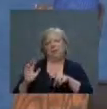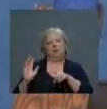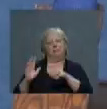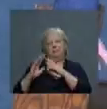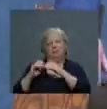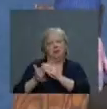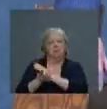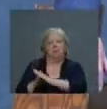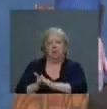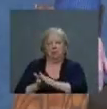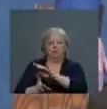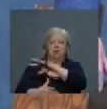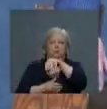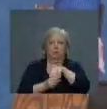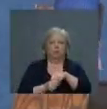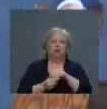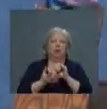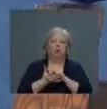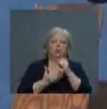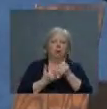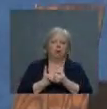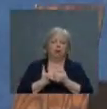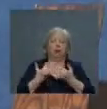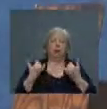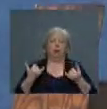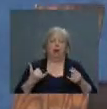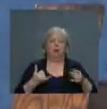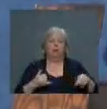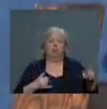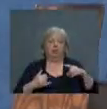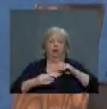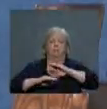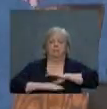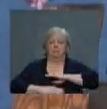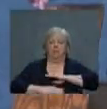So that was incorporated in the project. Now they have met the landscape